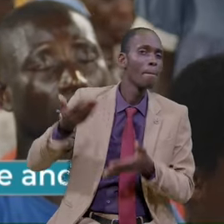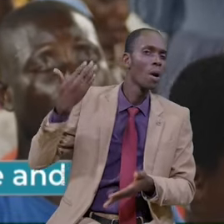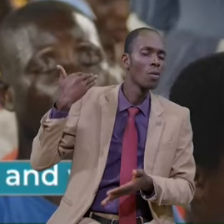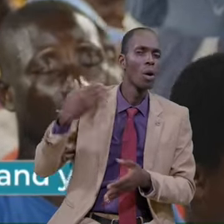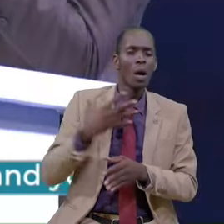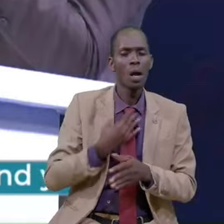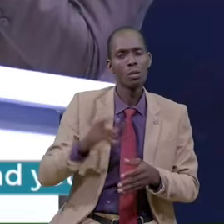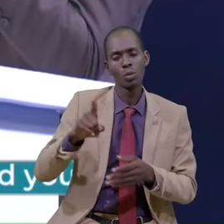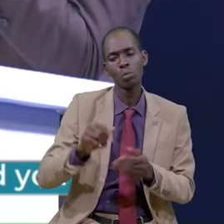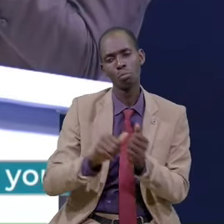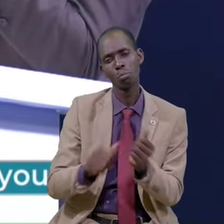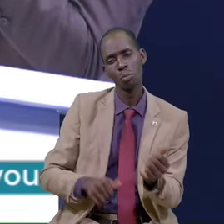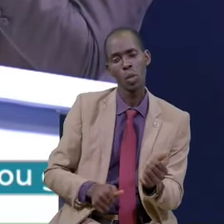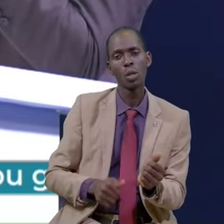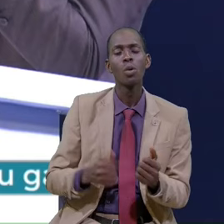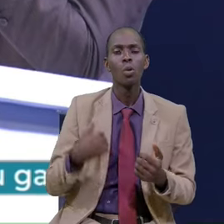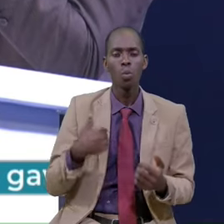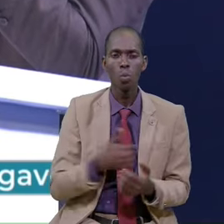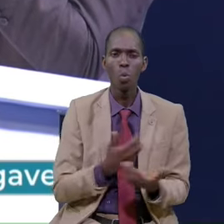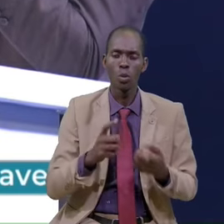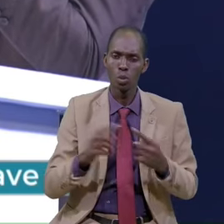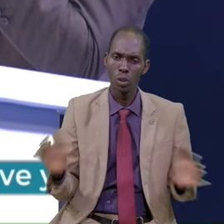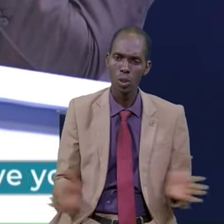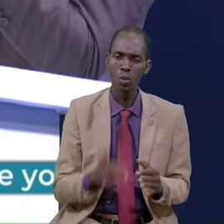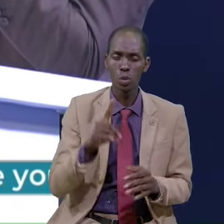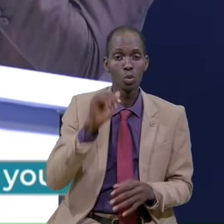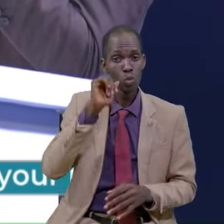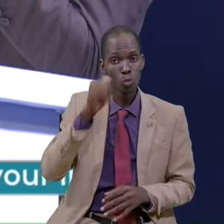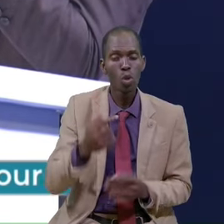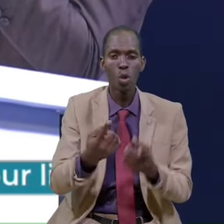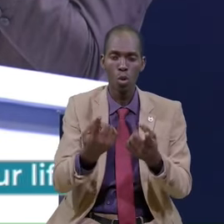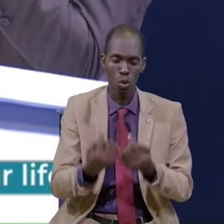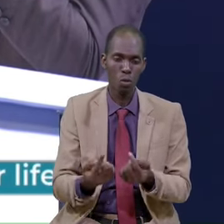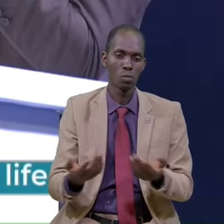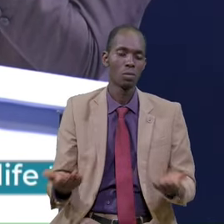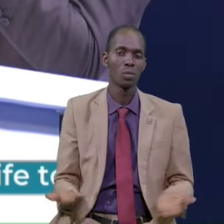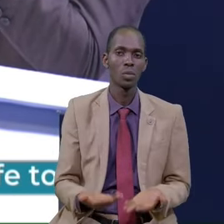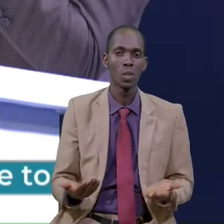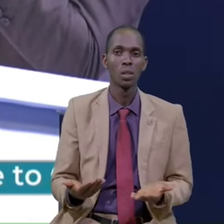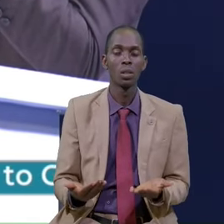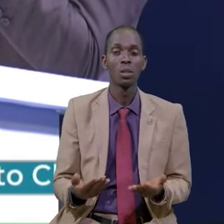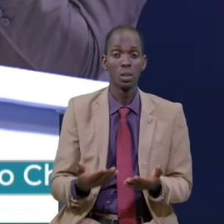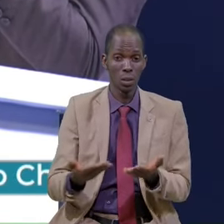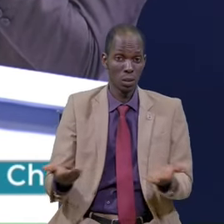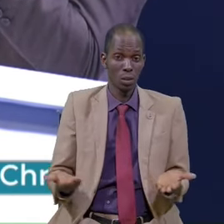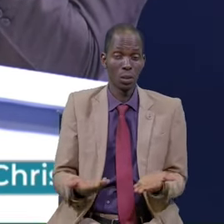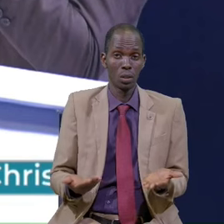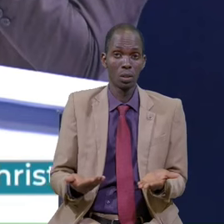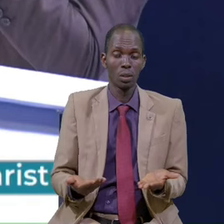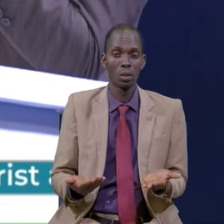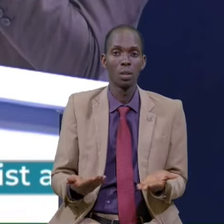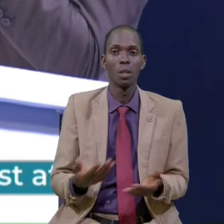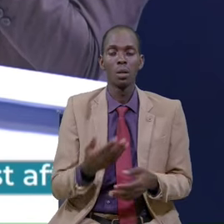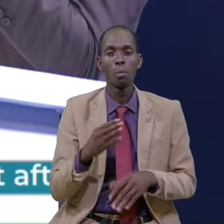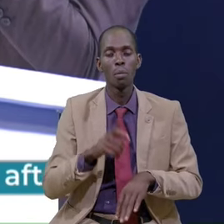encourage you tomorrow by 3 p.m. to this place at the St there and we will